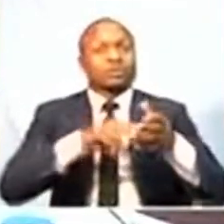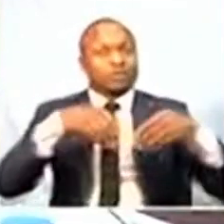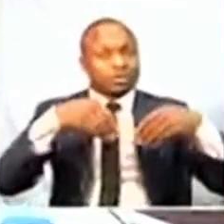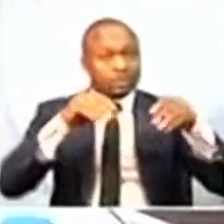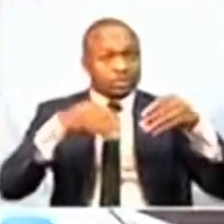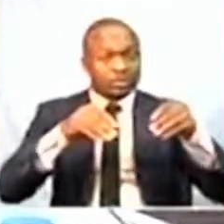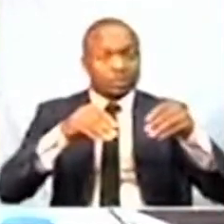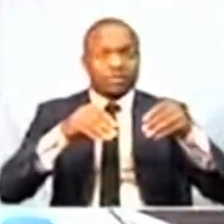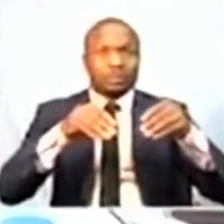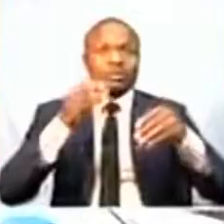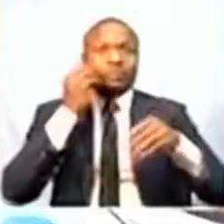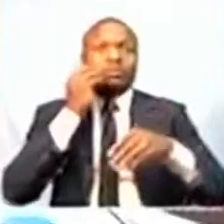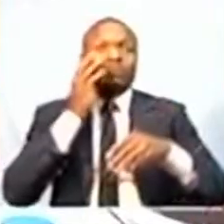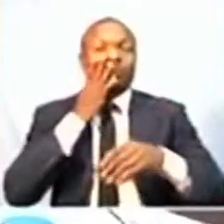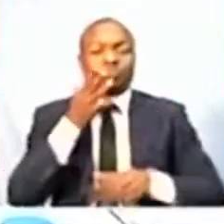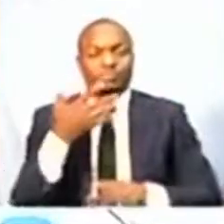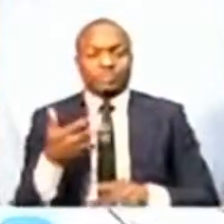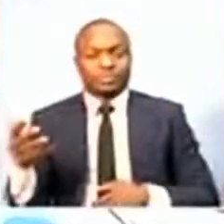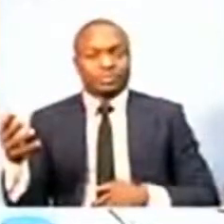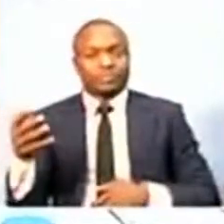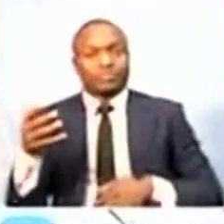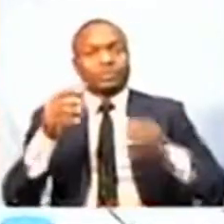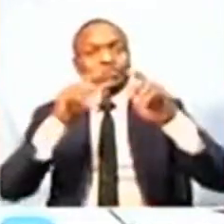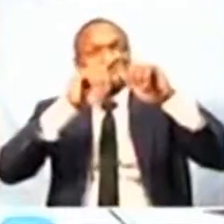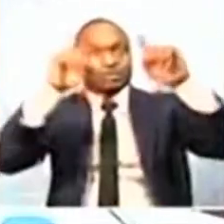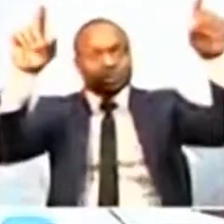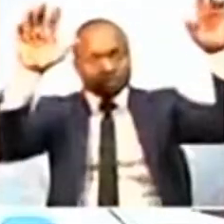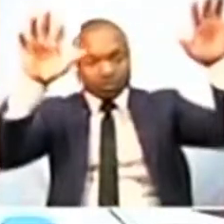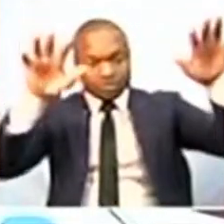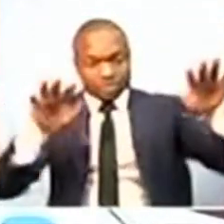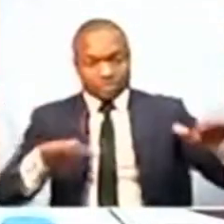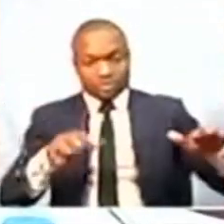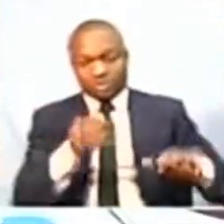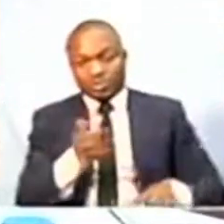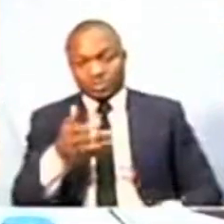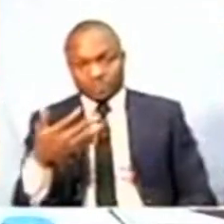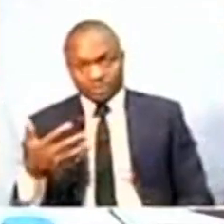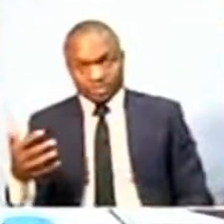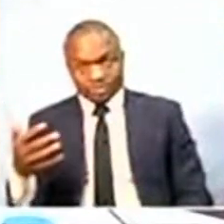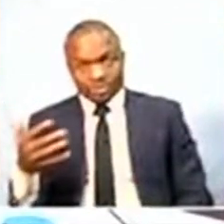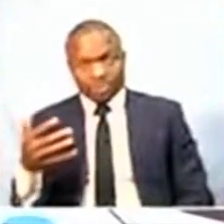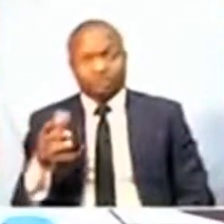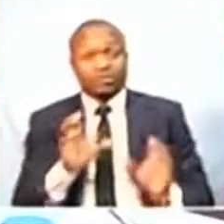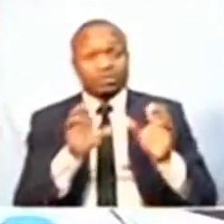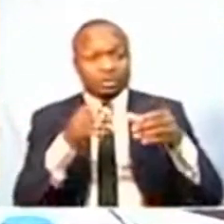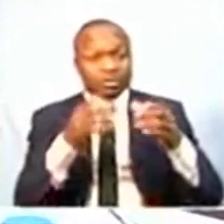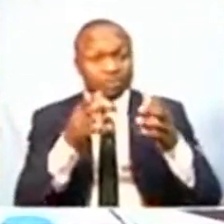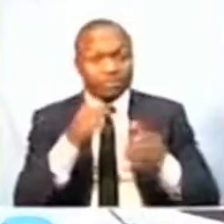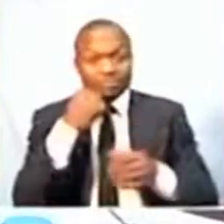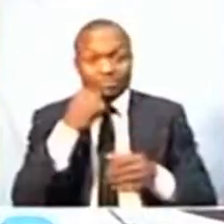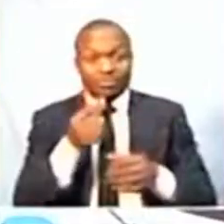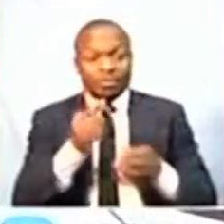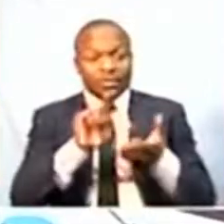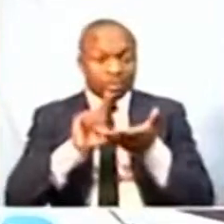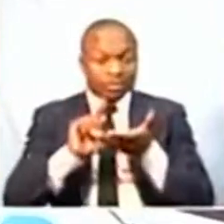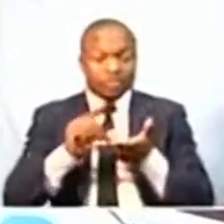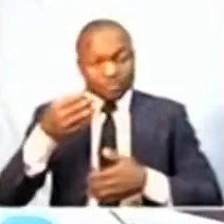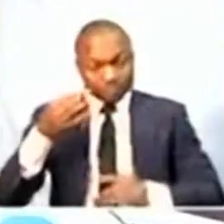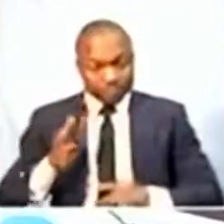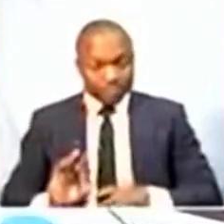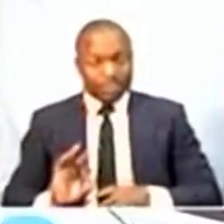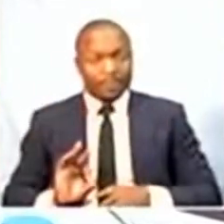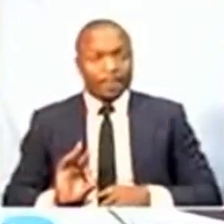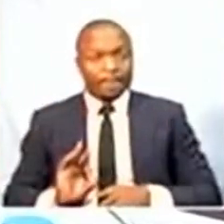and furniture. Action taken, Chair. Council wishes to report that the loan beneficiary has since been